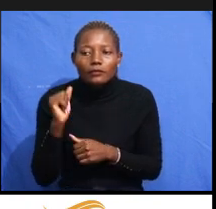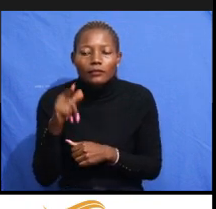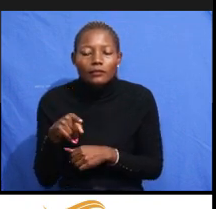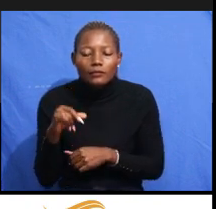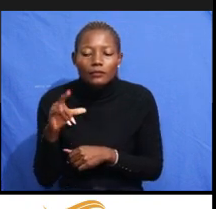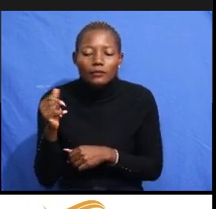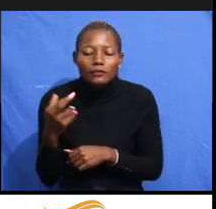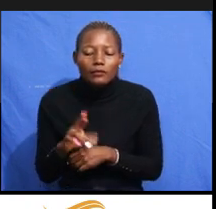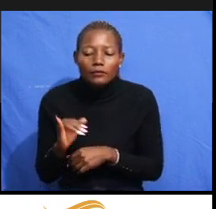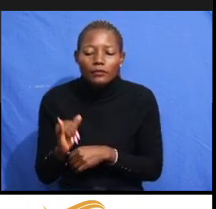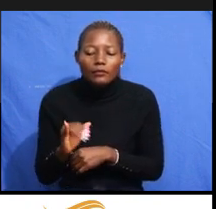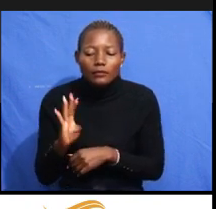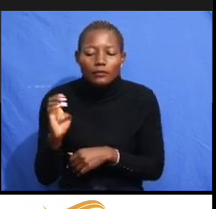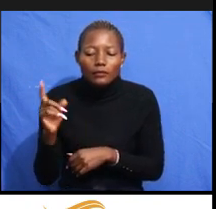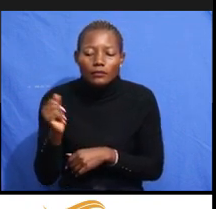where we have the